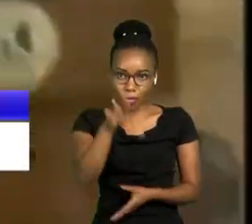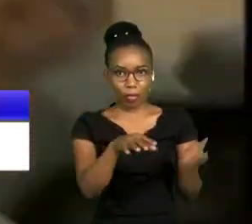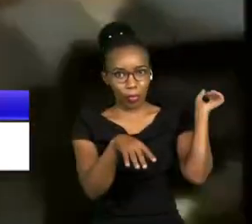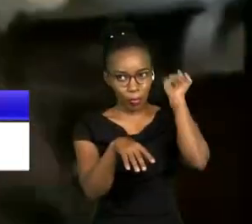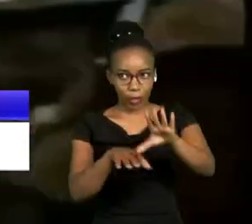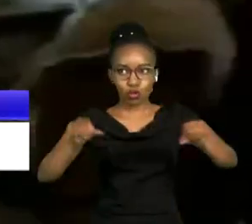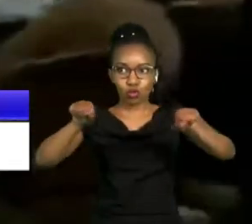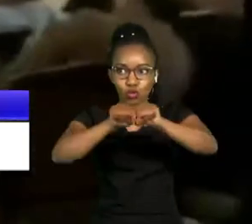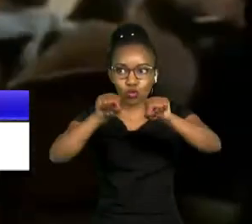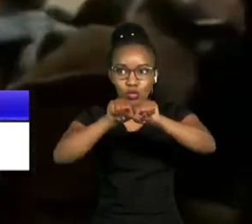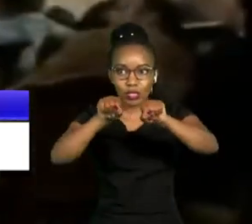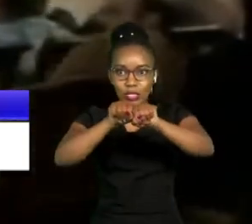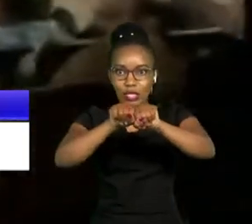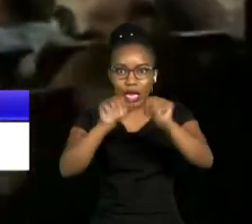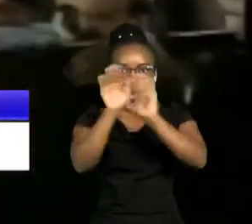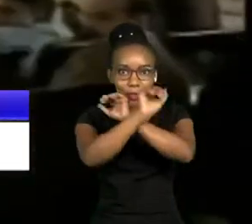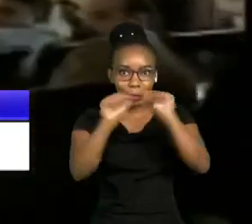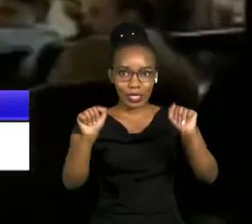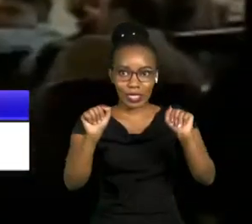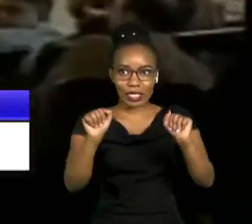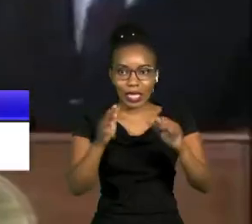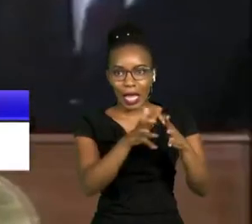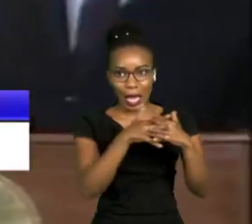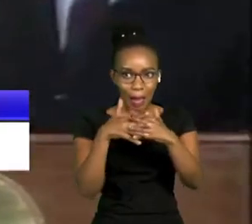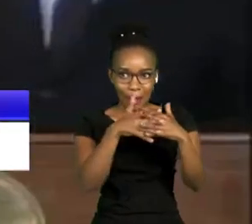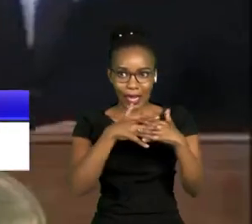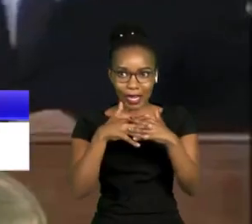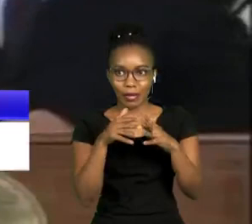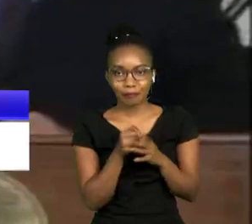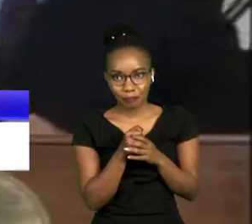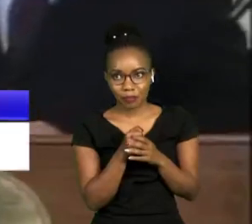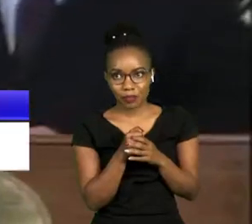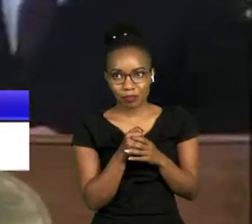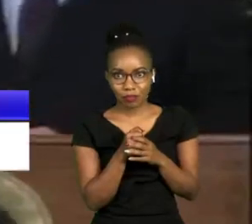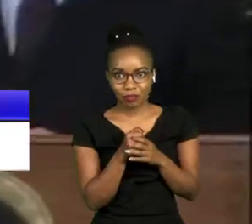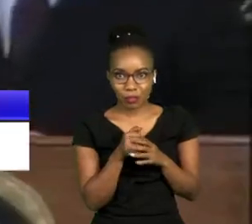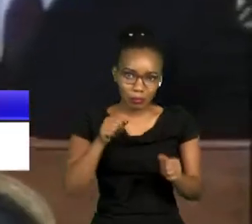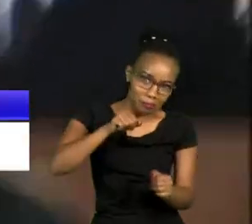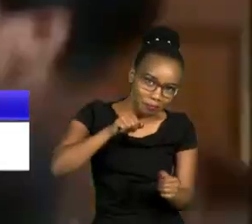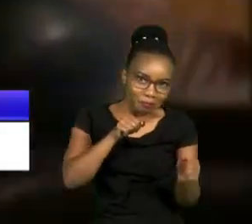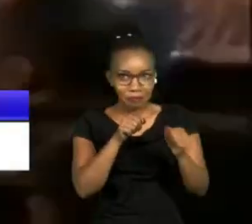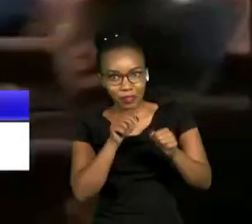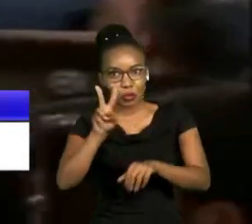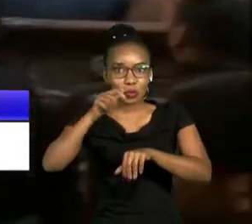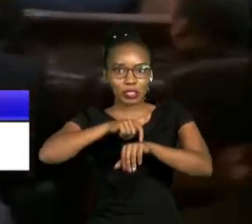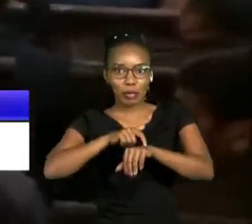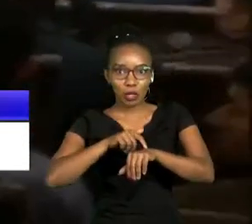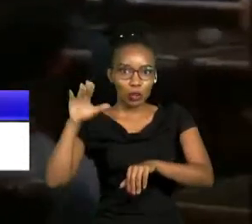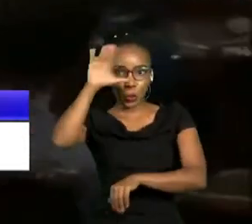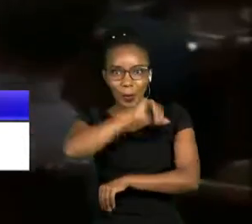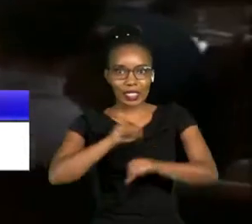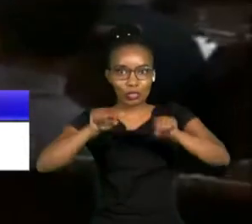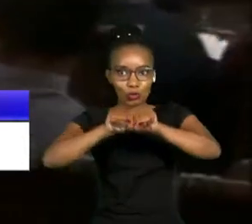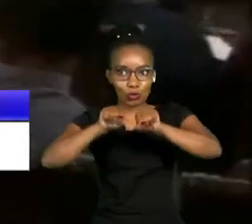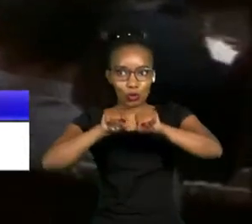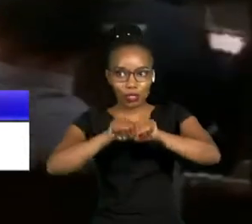shoes at the then United States president. President Bush ducked twice to avoid being hit by the flying shoes